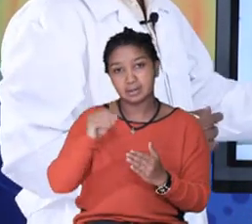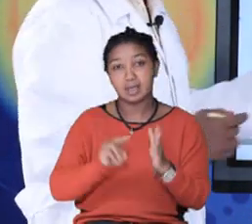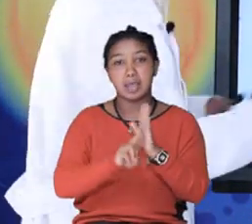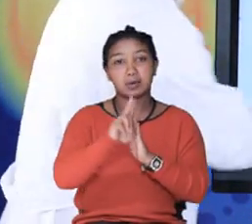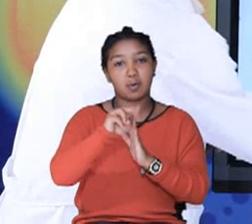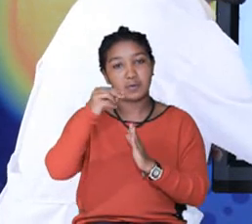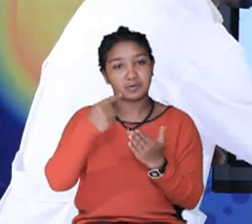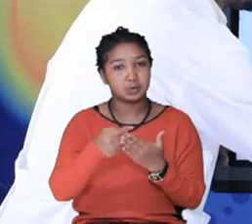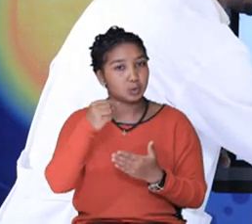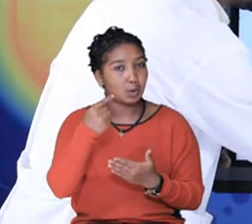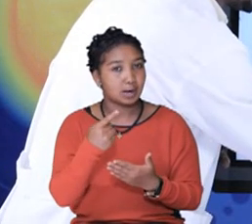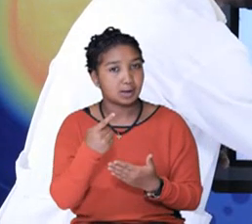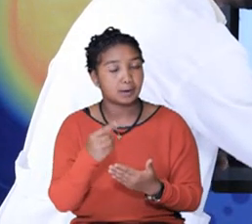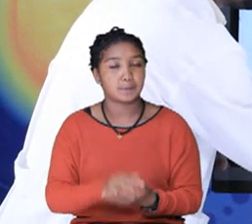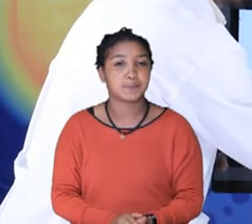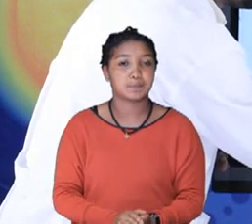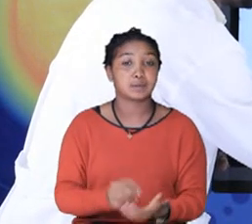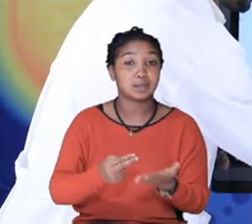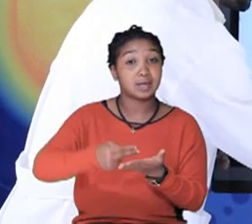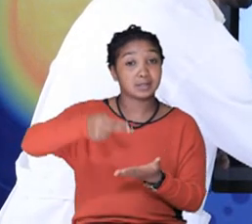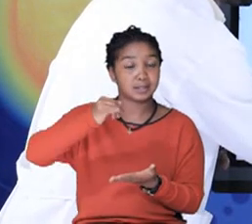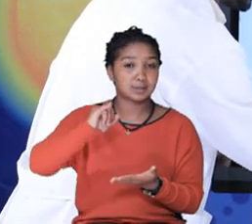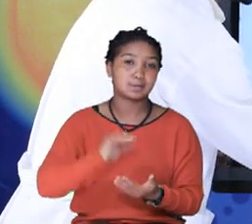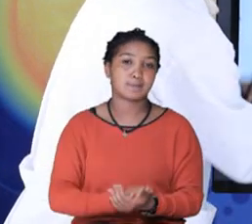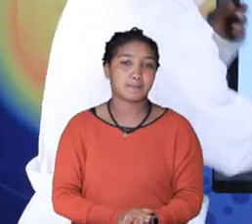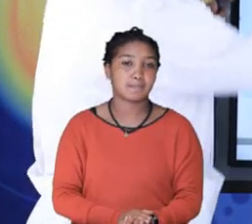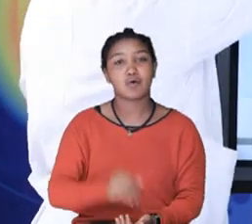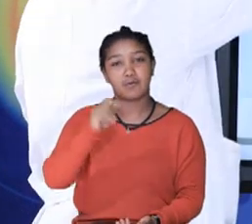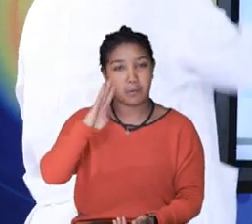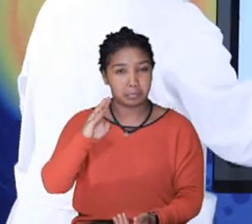is, let's say